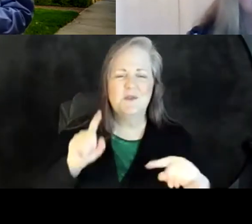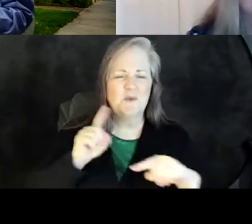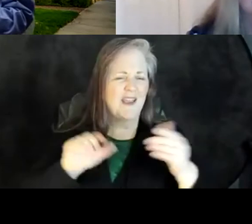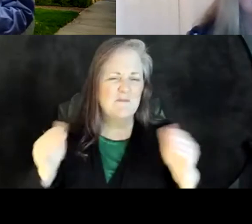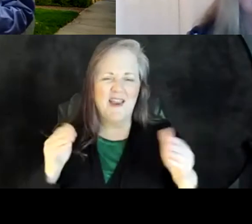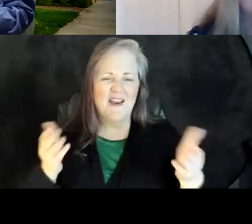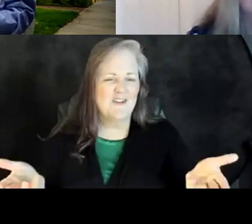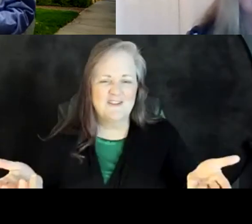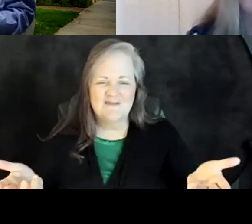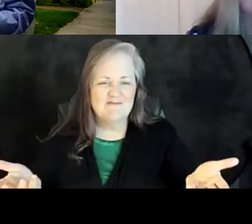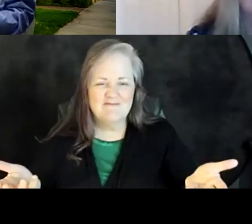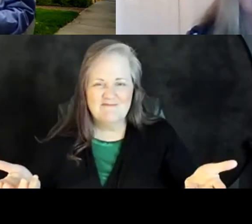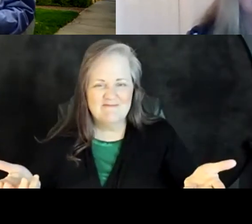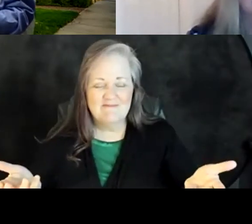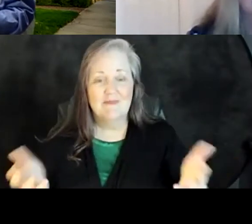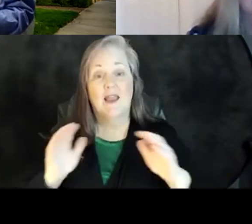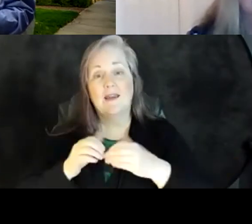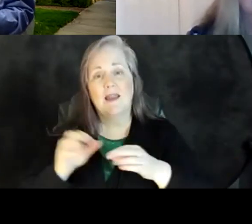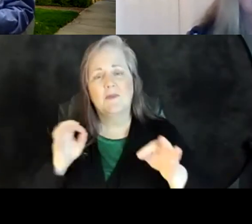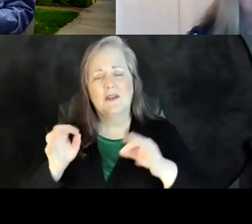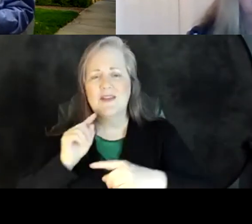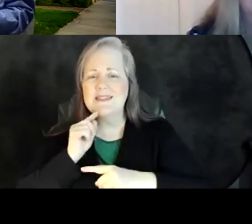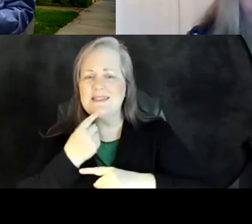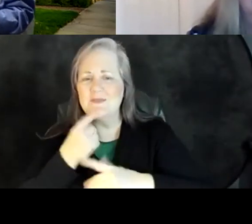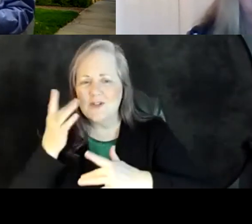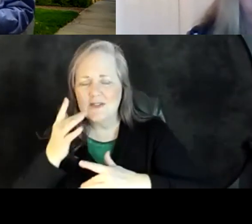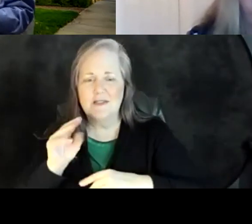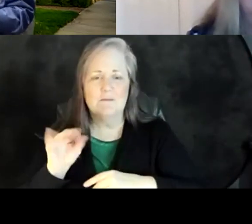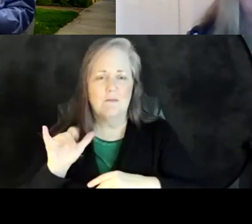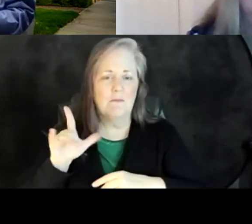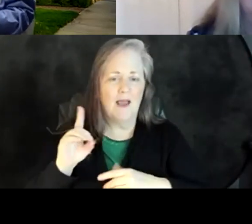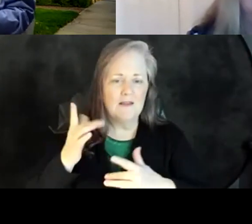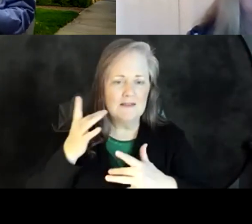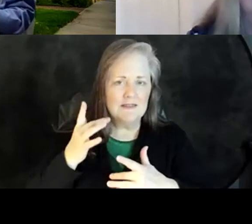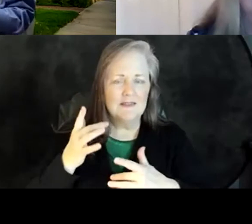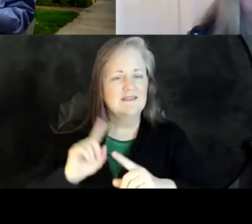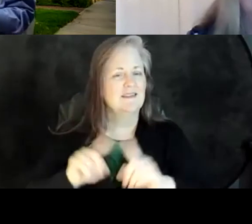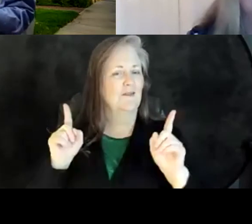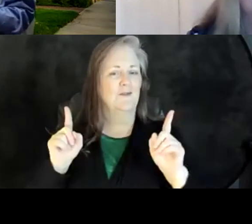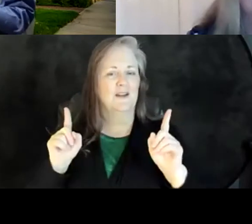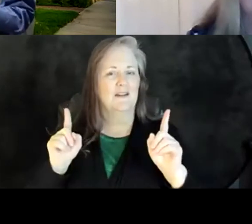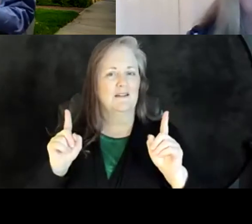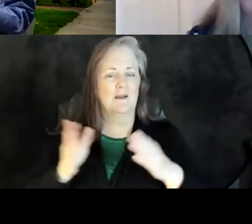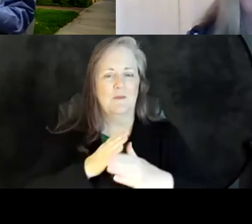In addition, how they define severe disease and mild disease is different between